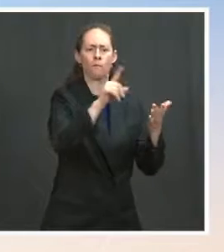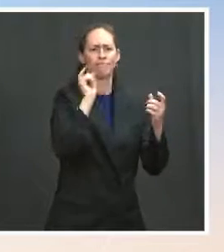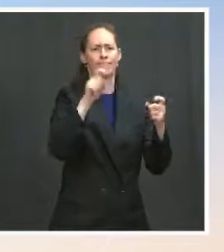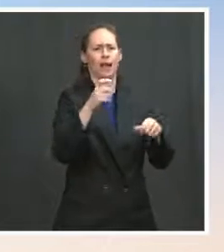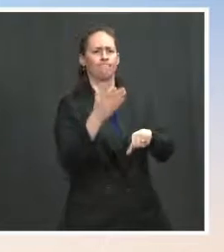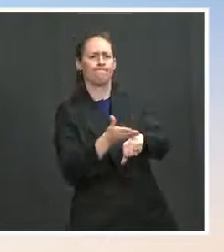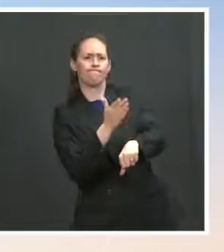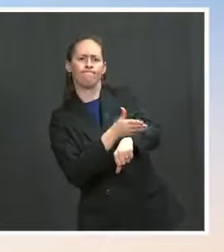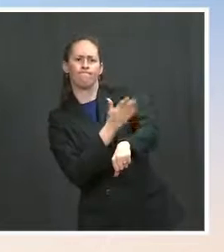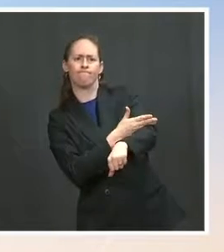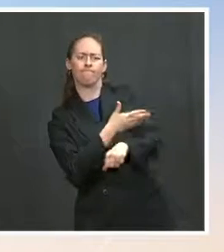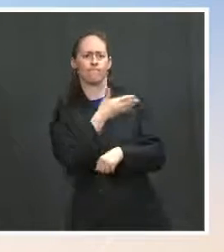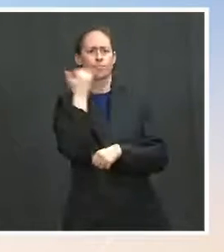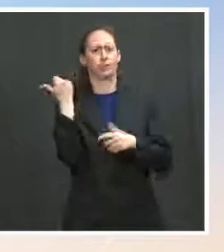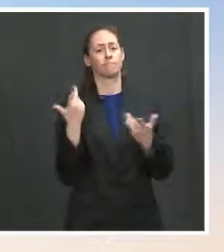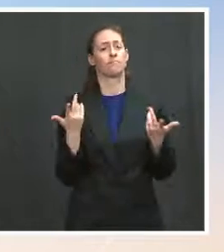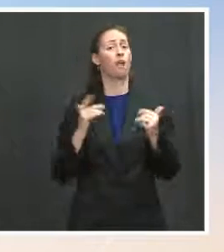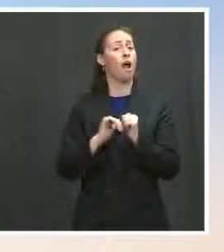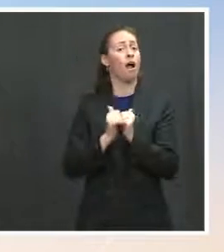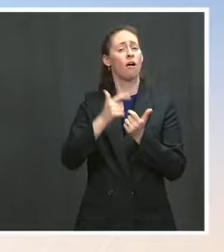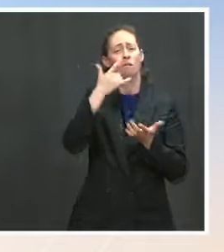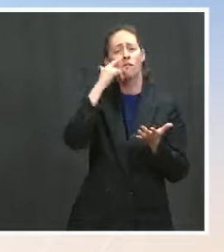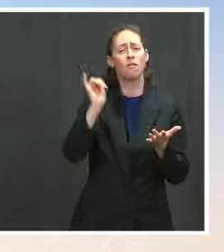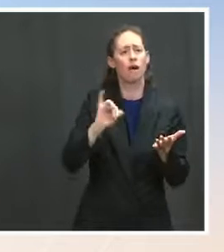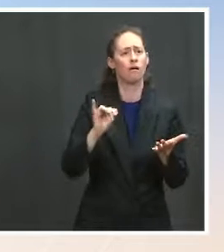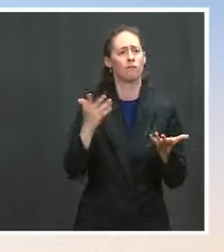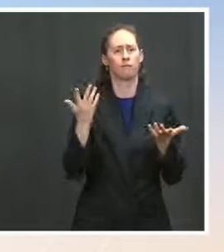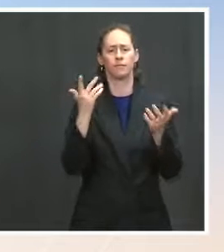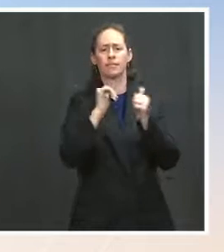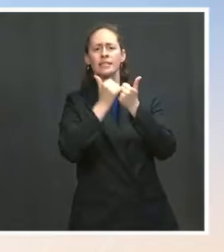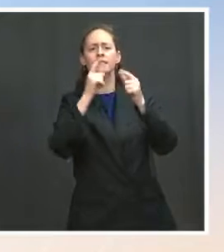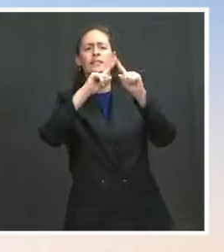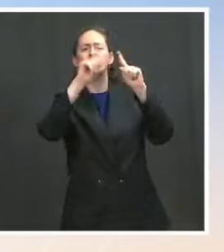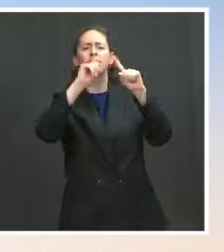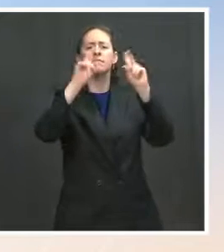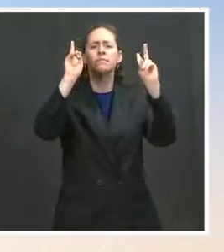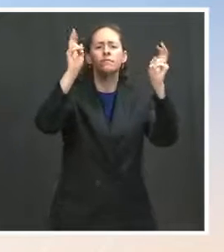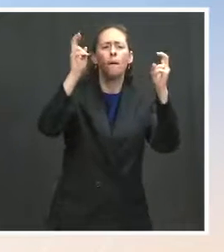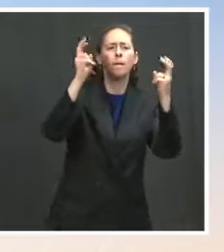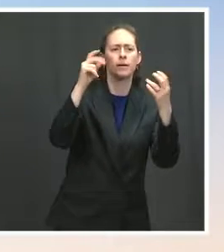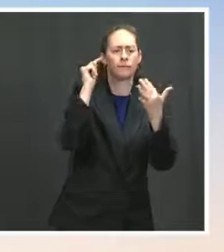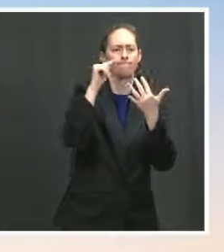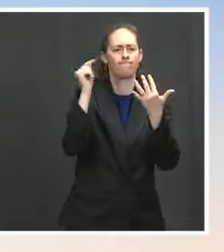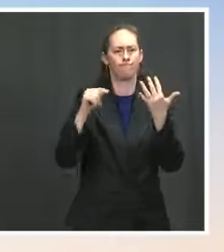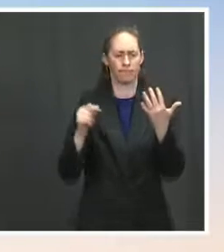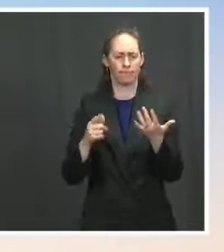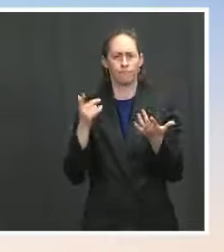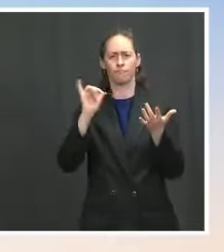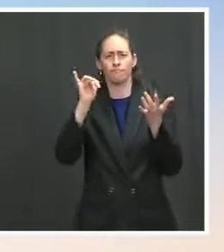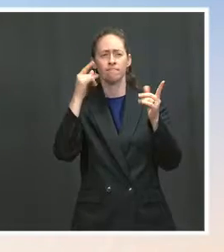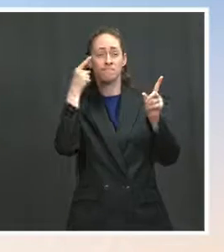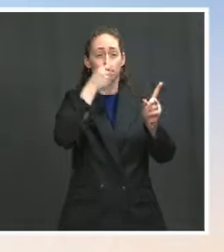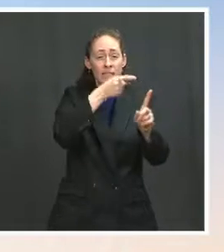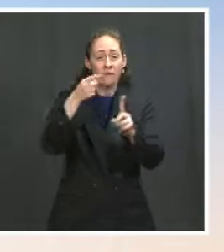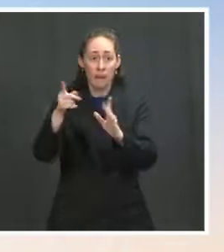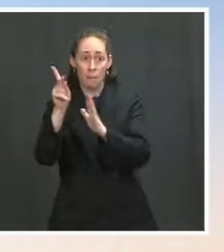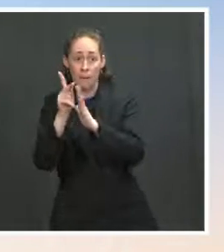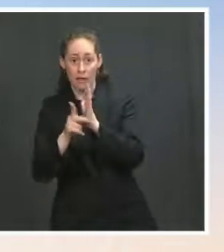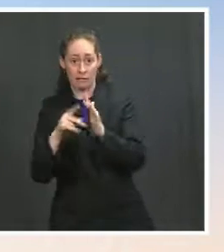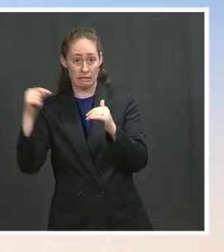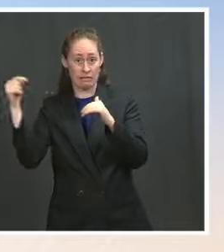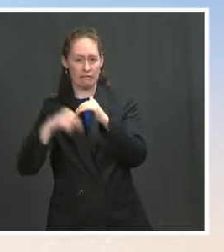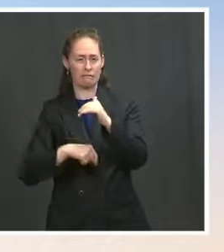and any other issue. I don't have anything to preview for you in terms of a specific policy moving forward, but it's something that that's kind